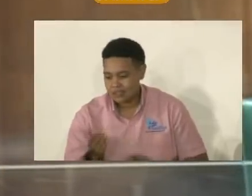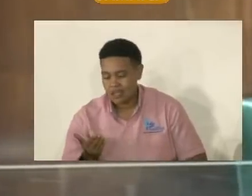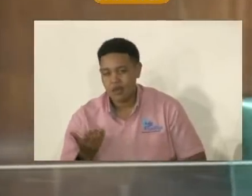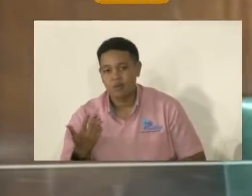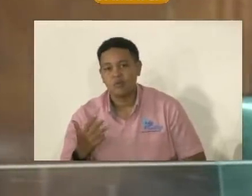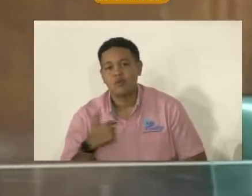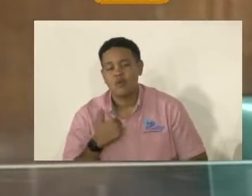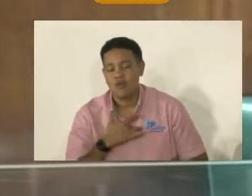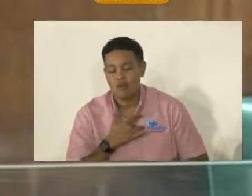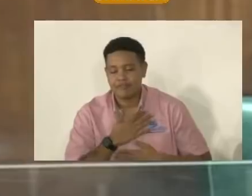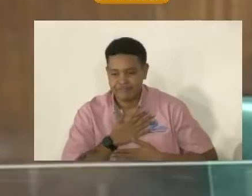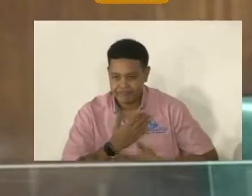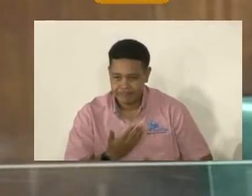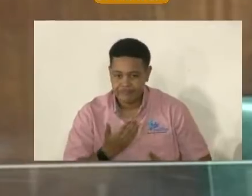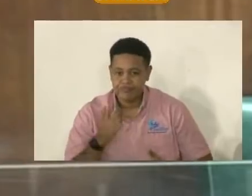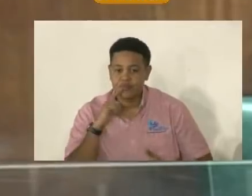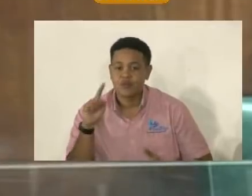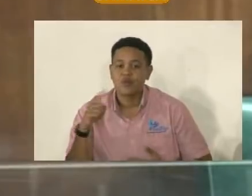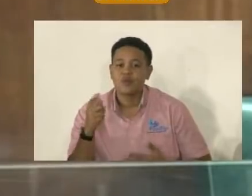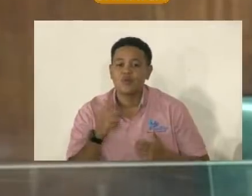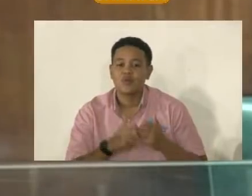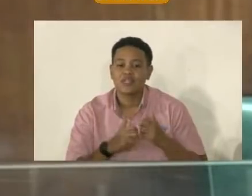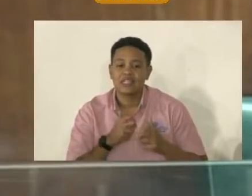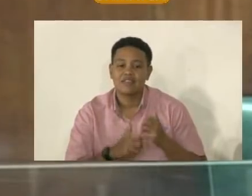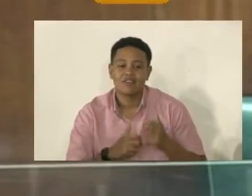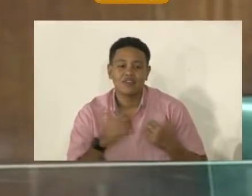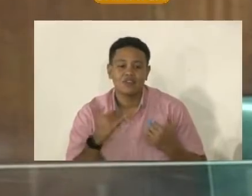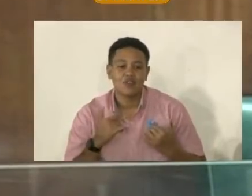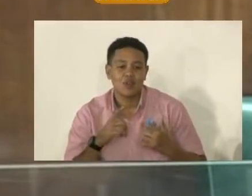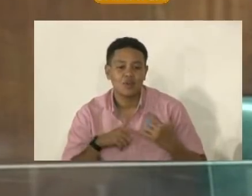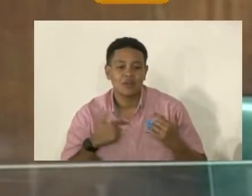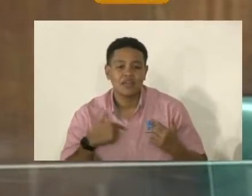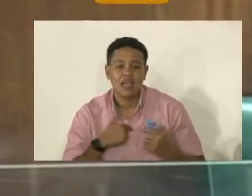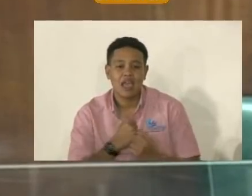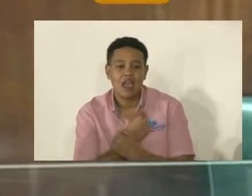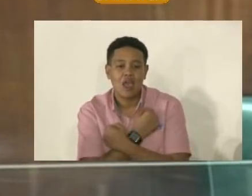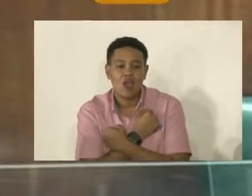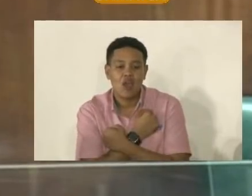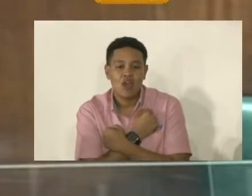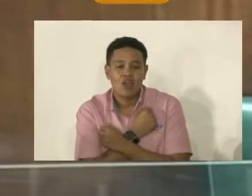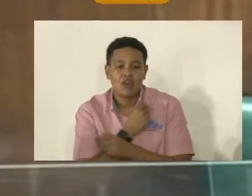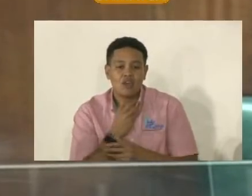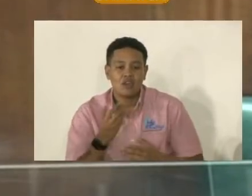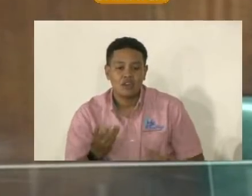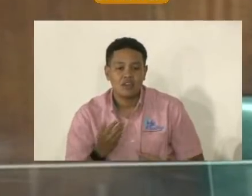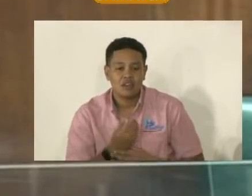you earlier, the only difficulty is you can't hug, because